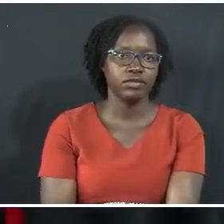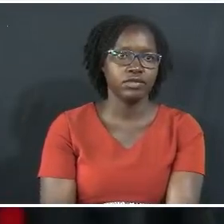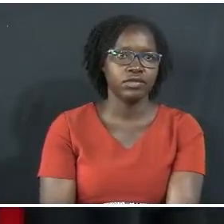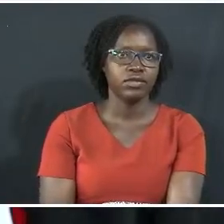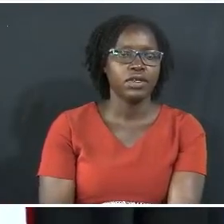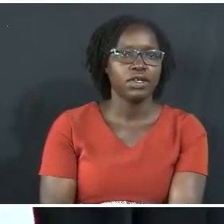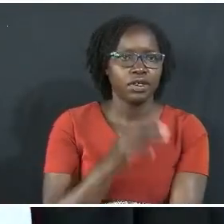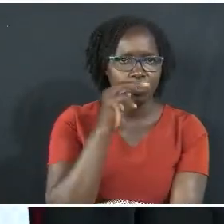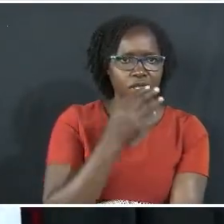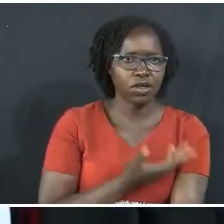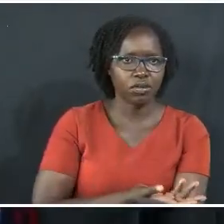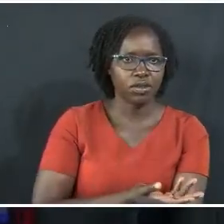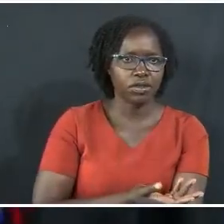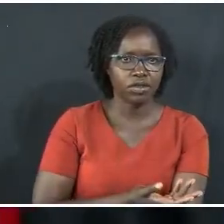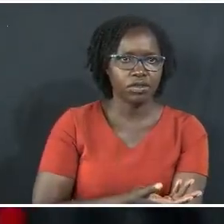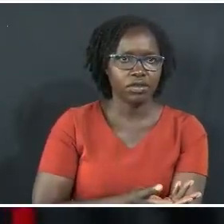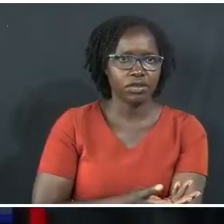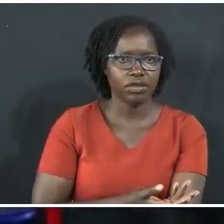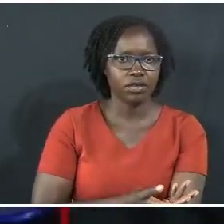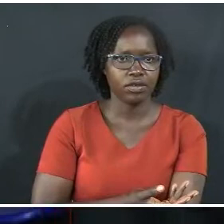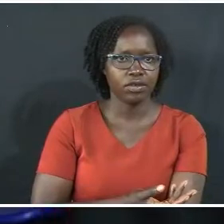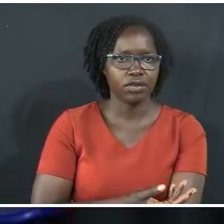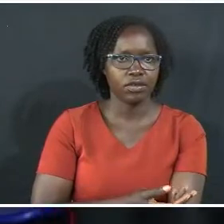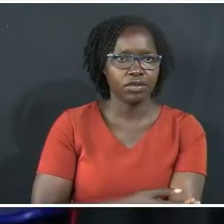Sorry. Well done.